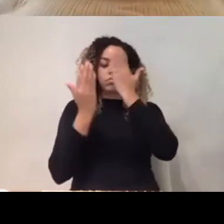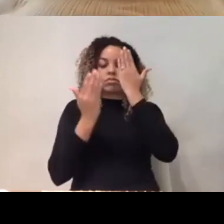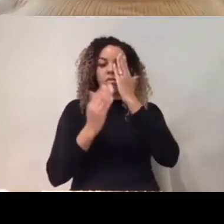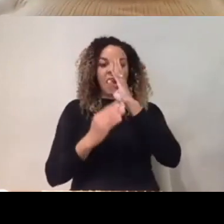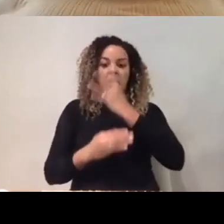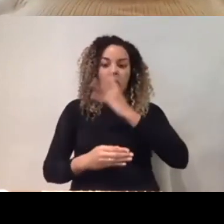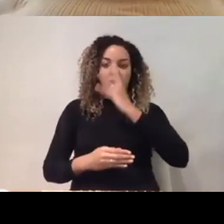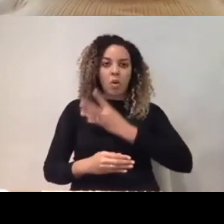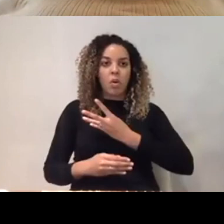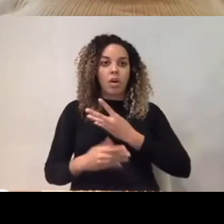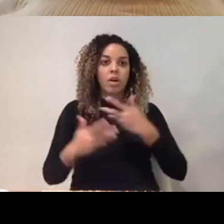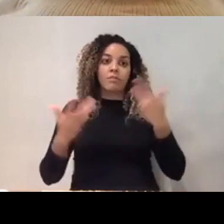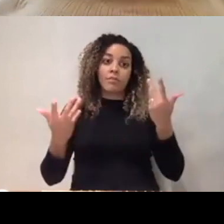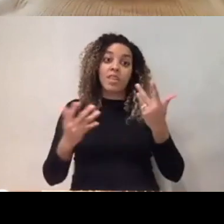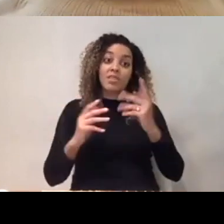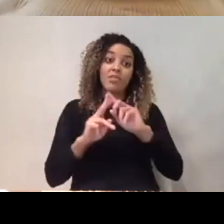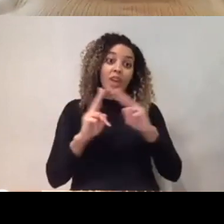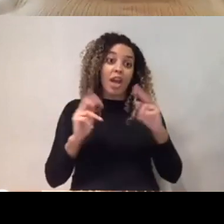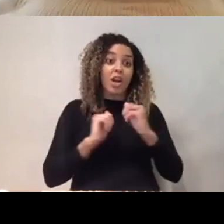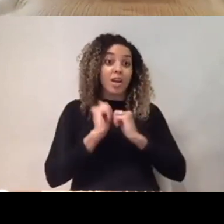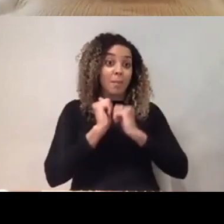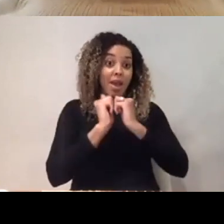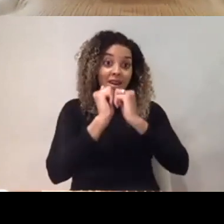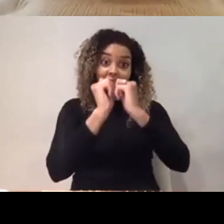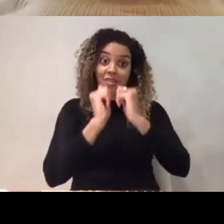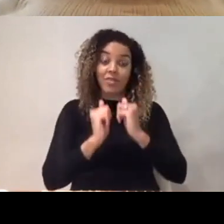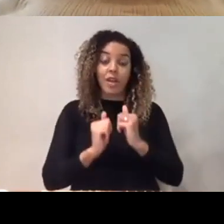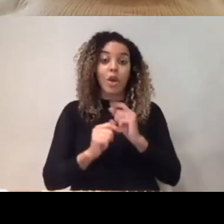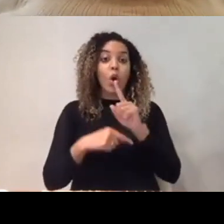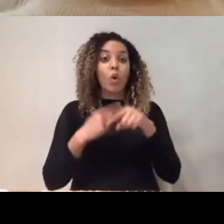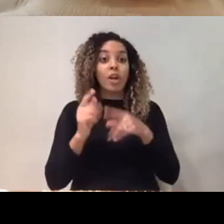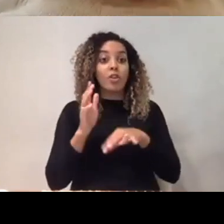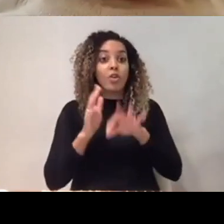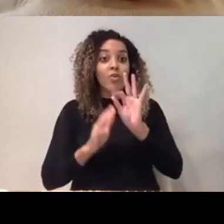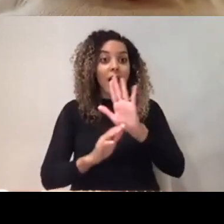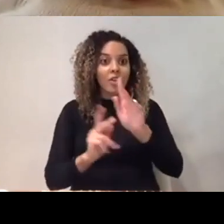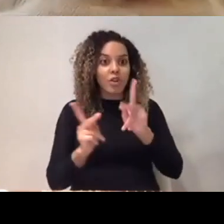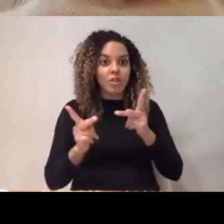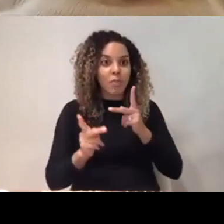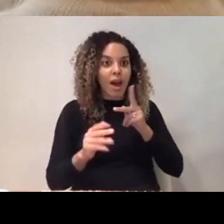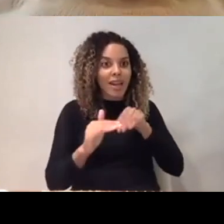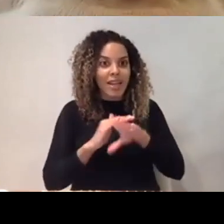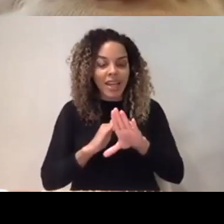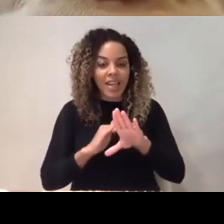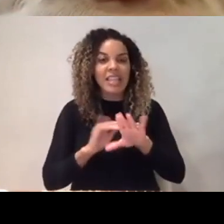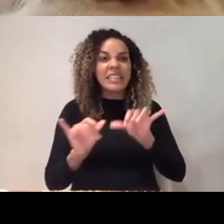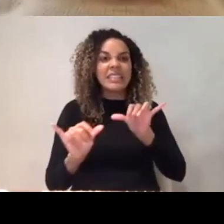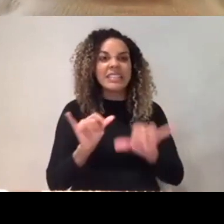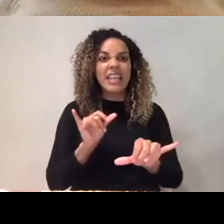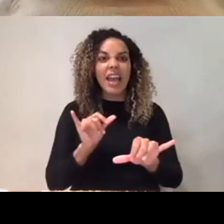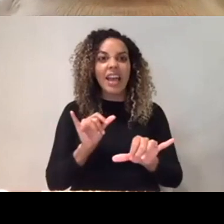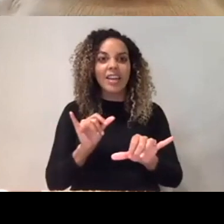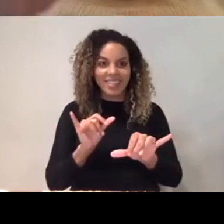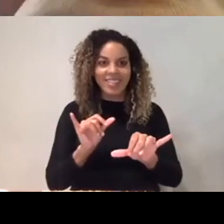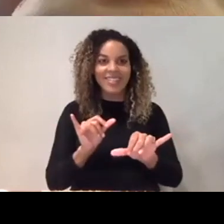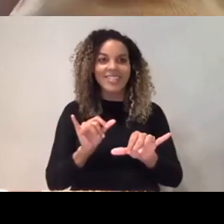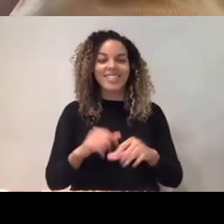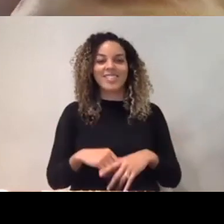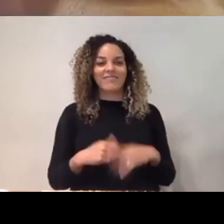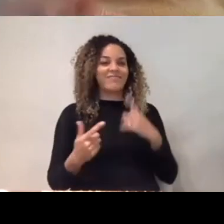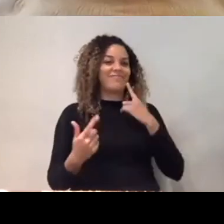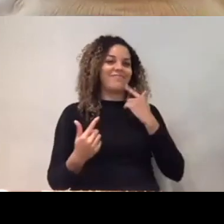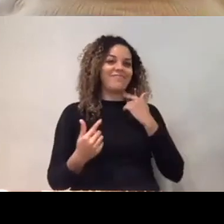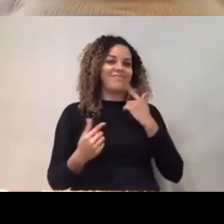it's a competitive industry. And then once you find that spot, stay there. Well, and to go off what you said